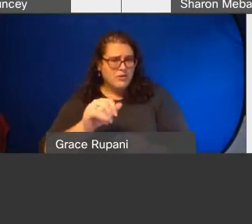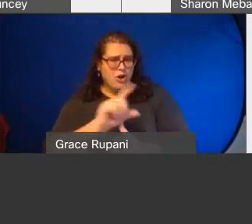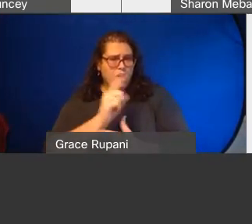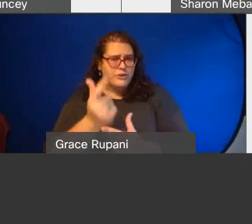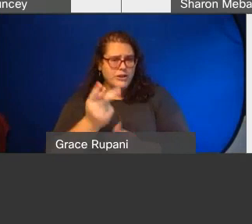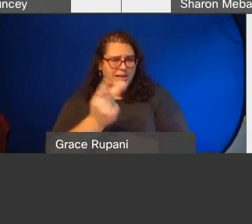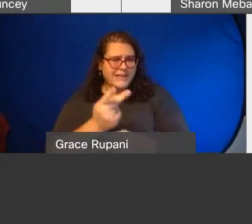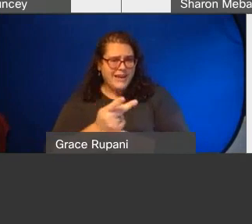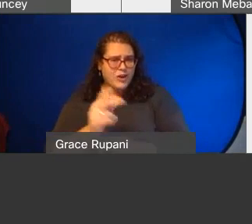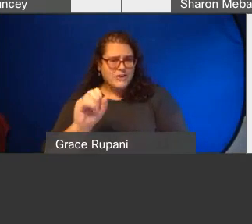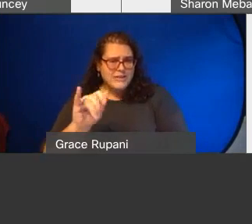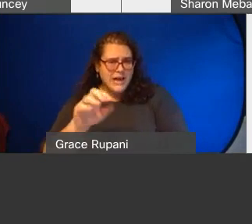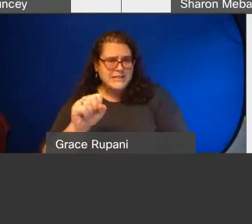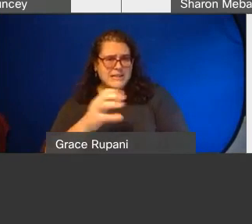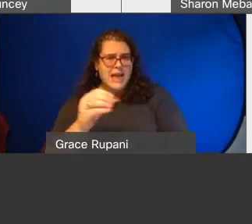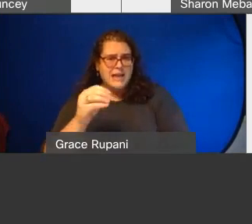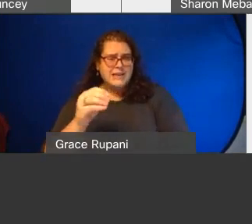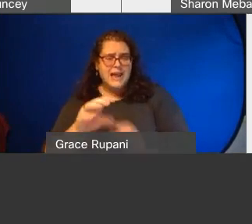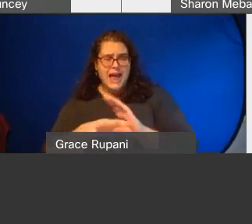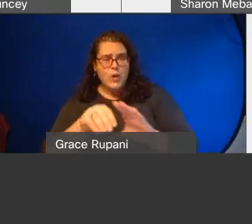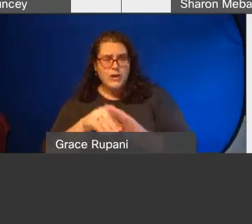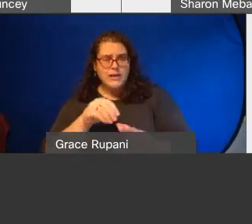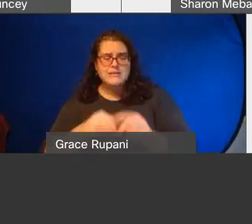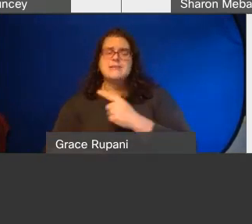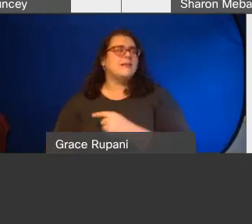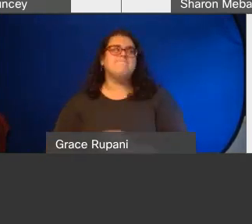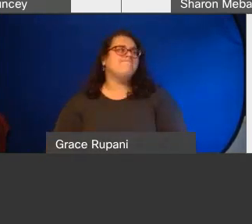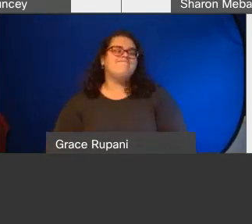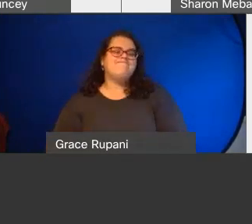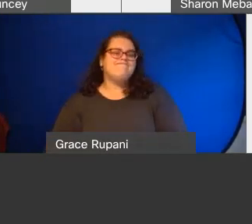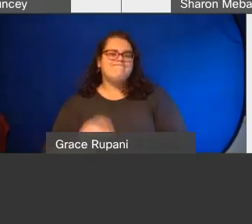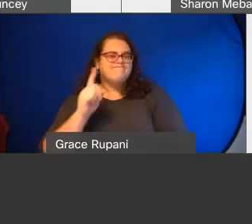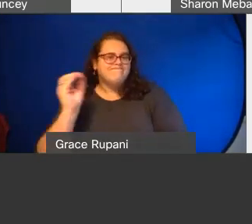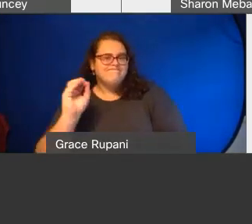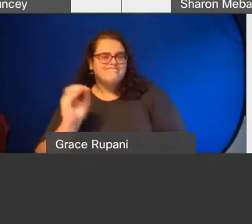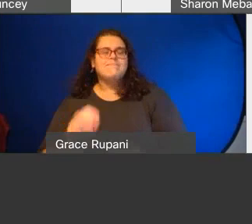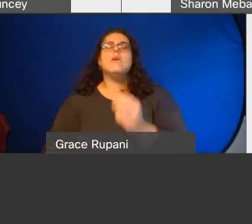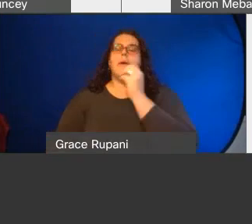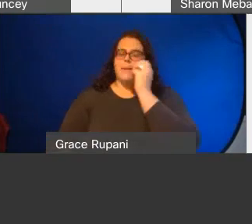sites and outings? We did not. Okay, I'm so No. sorry. So what I said was